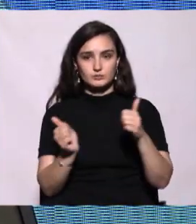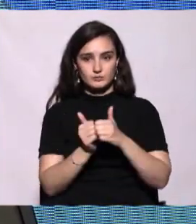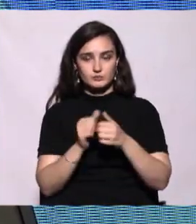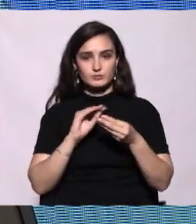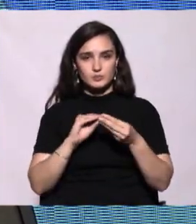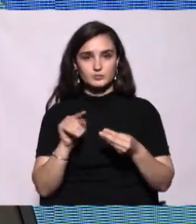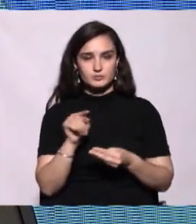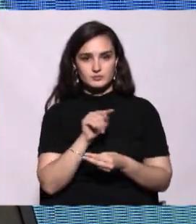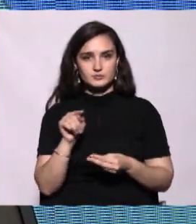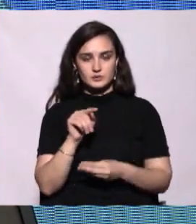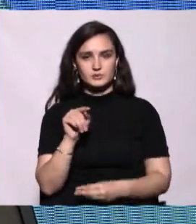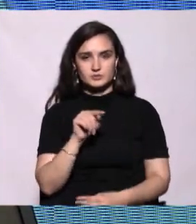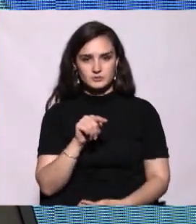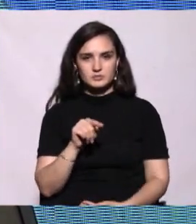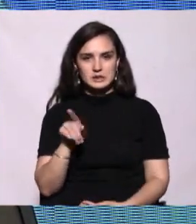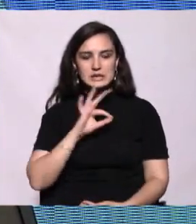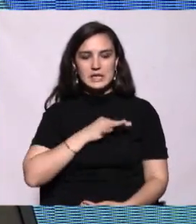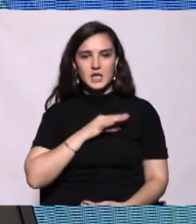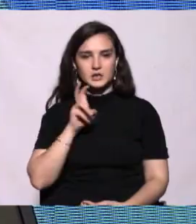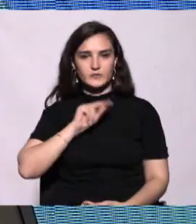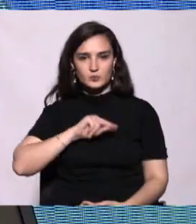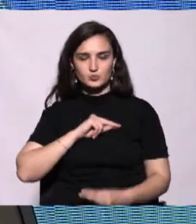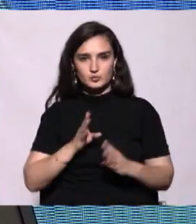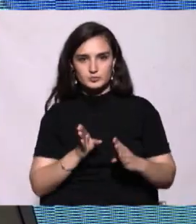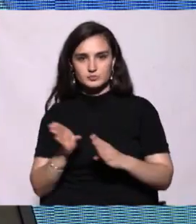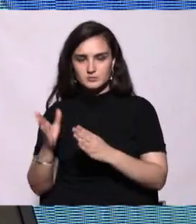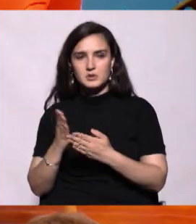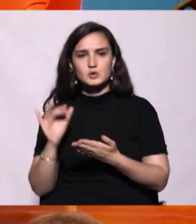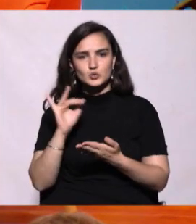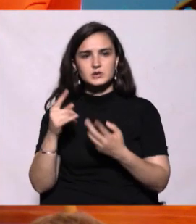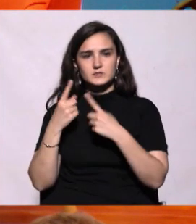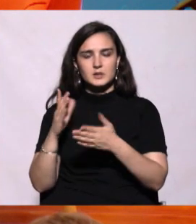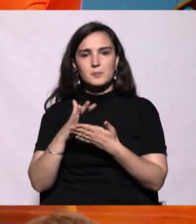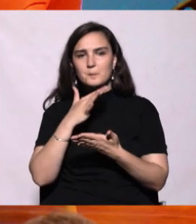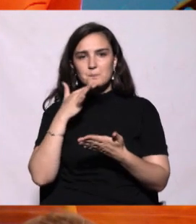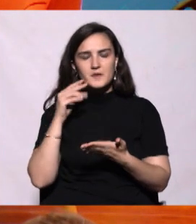Watson performs much of the detective work. Unlike some of the other stories, he does more detective work in this